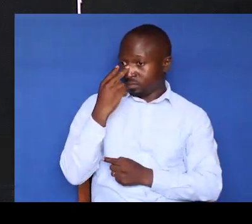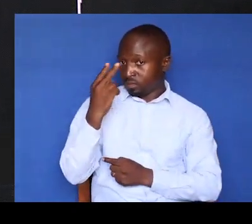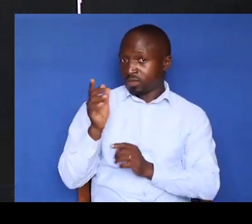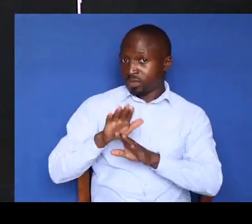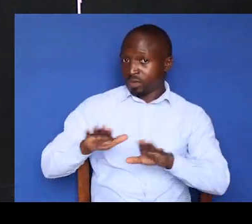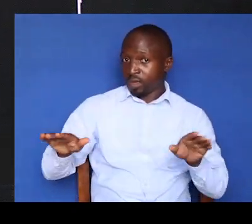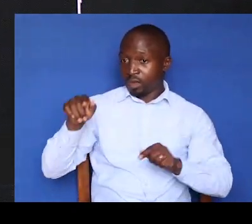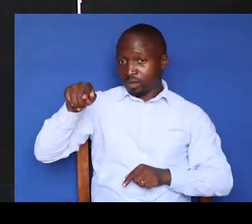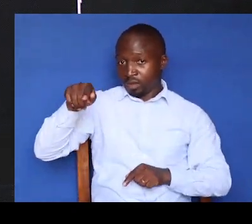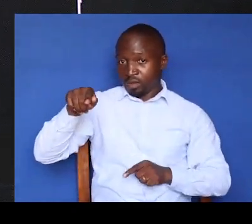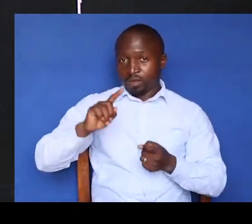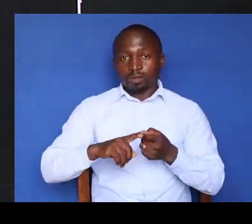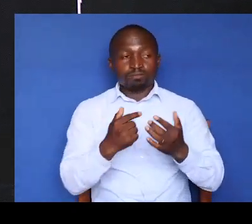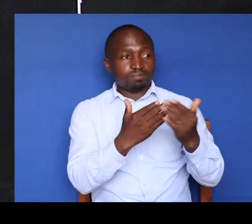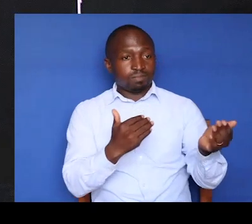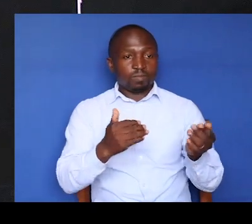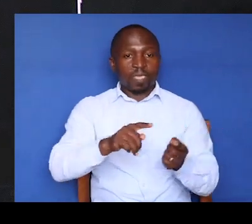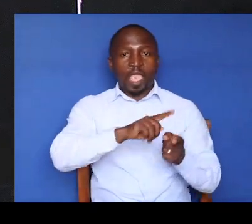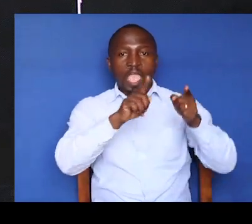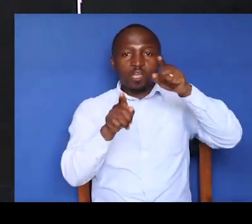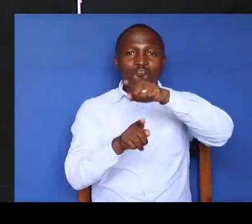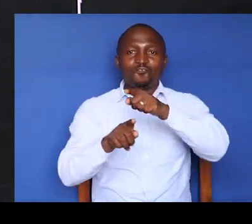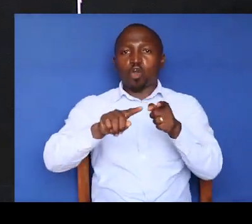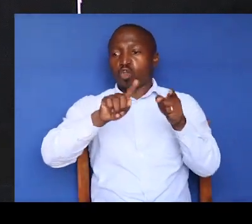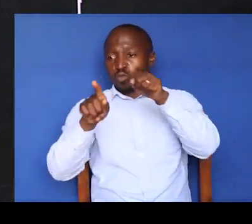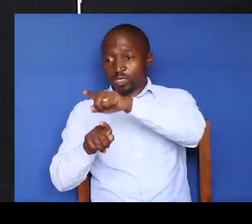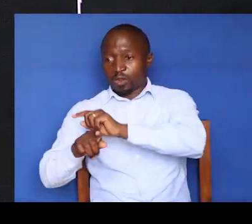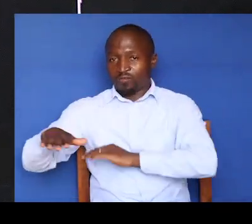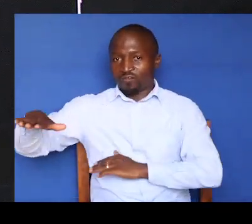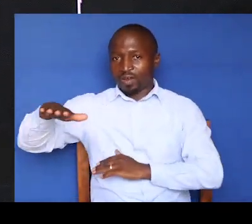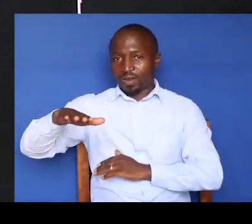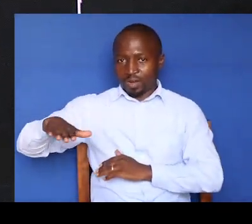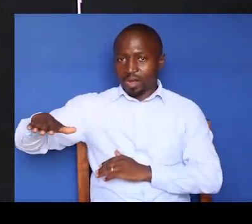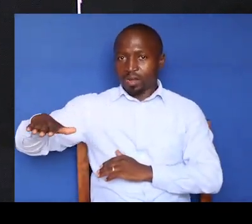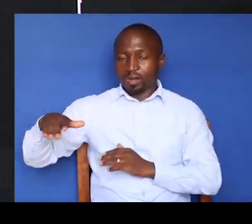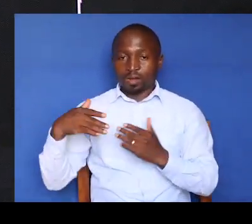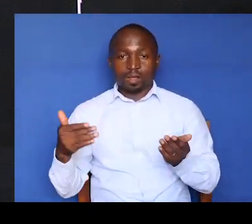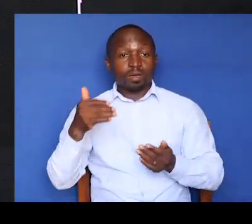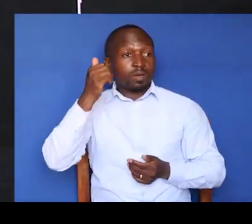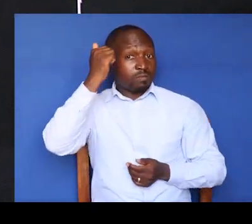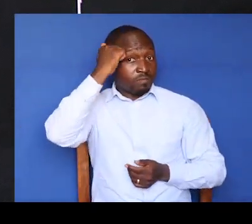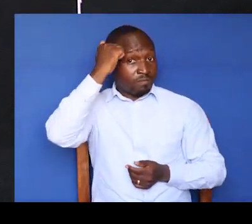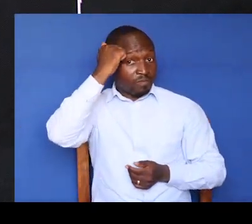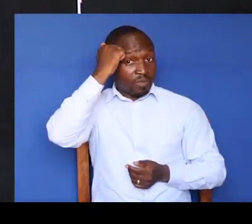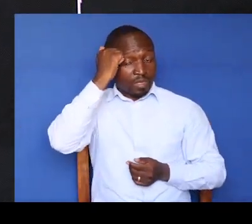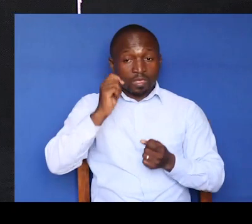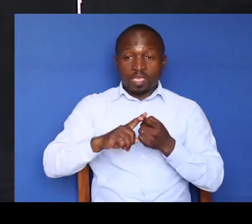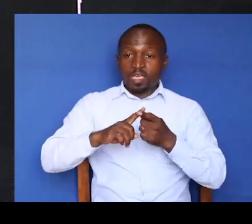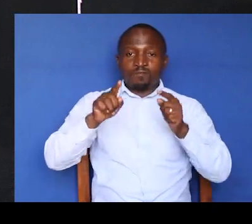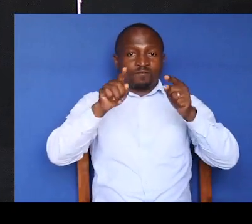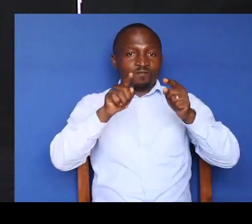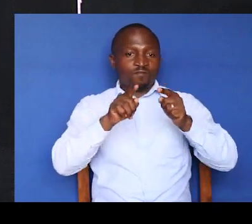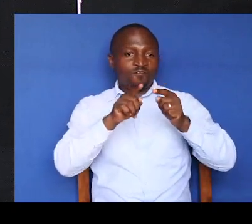the ones which mark the evolution of the landscape. As a matter of reminding you, we had the features of valley within the